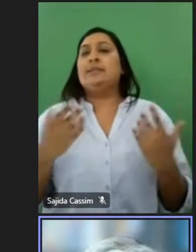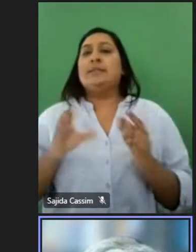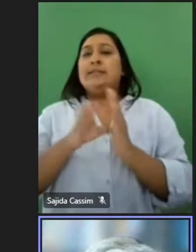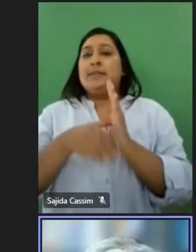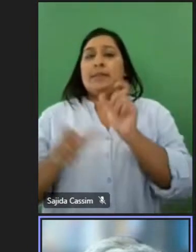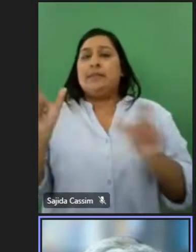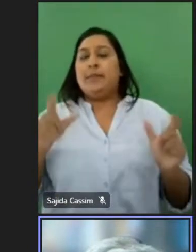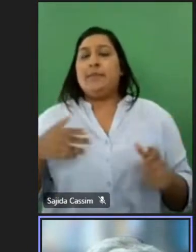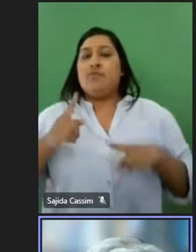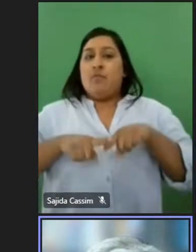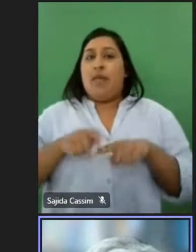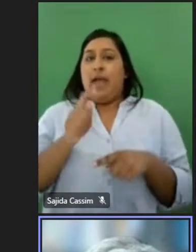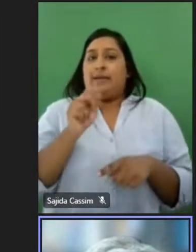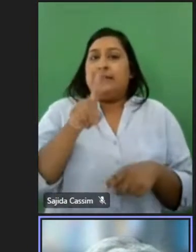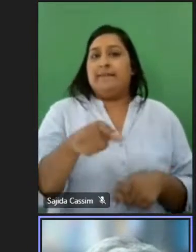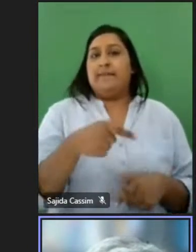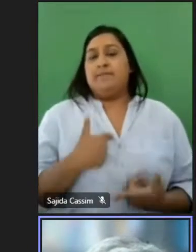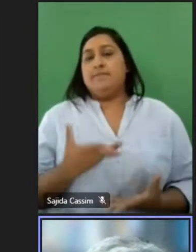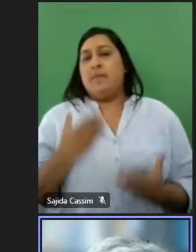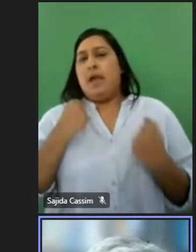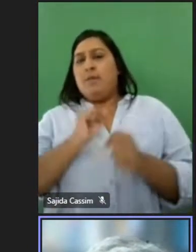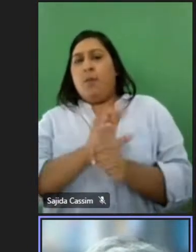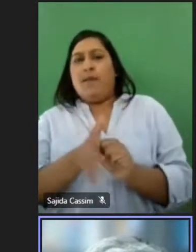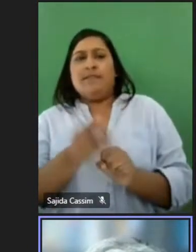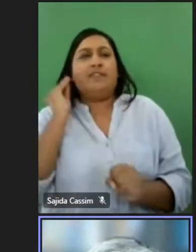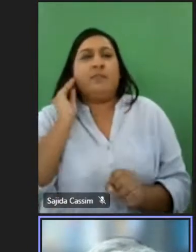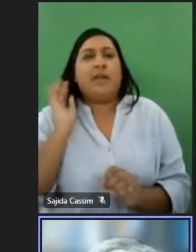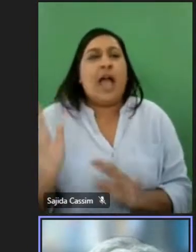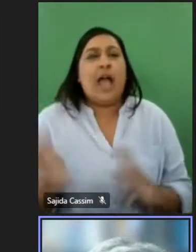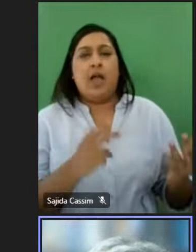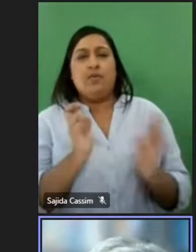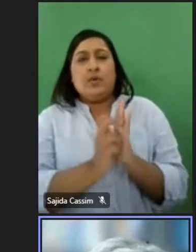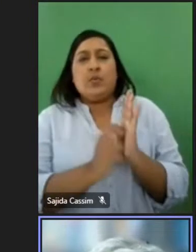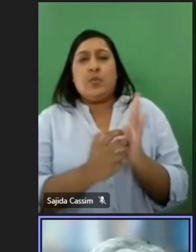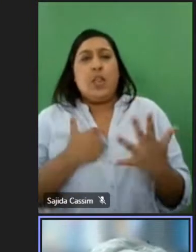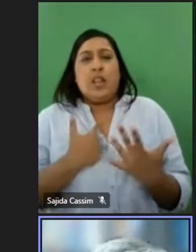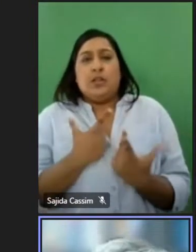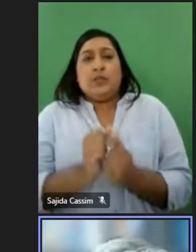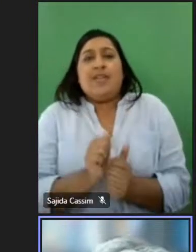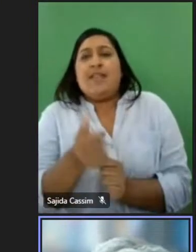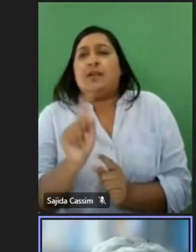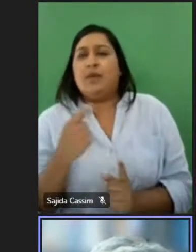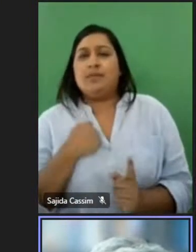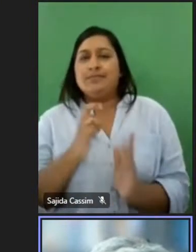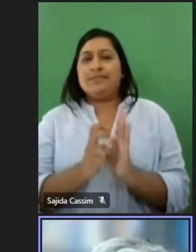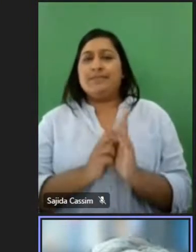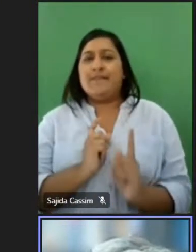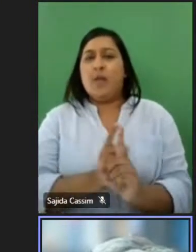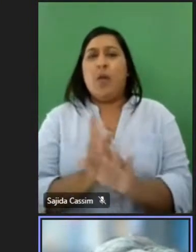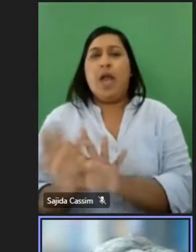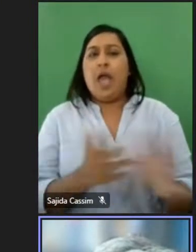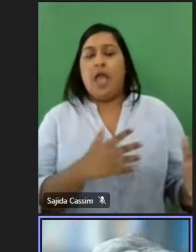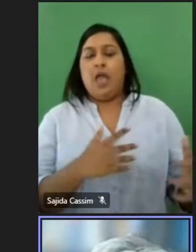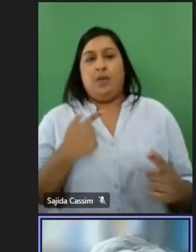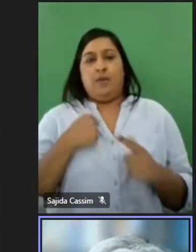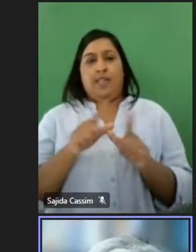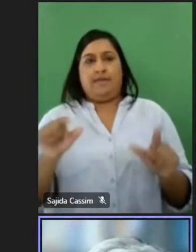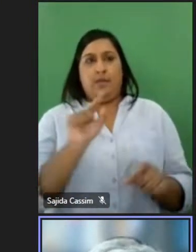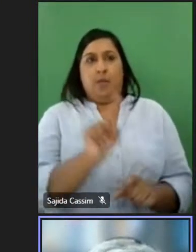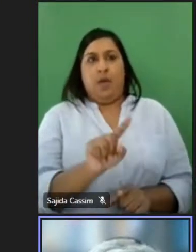the coronavirus and about the regulations that were continually changing as we moved through different phases of